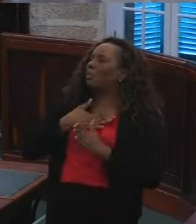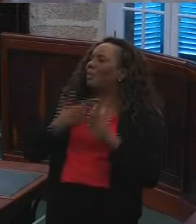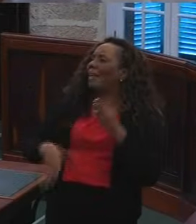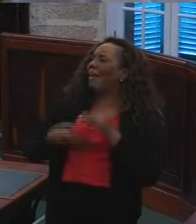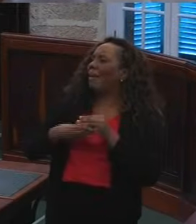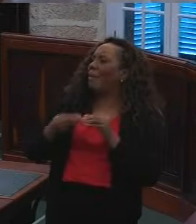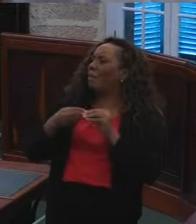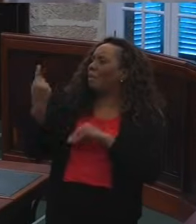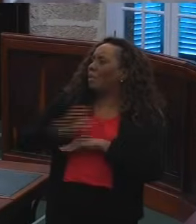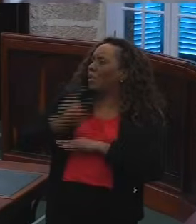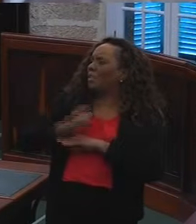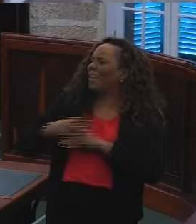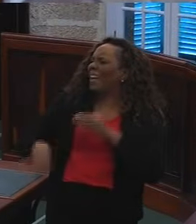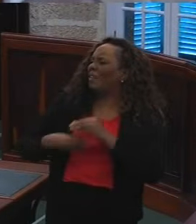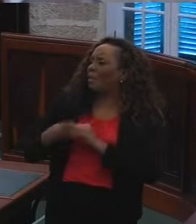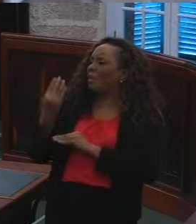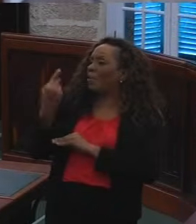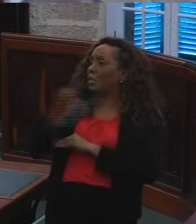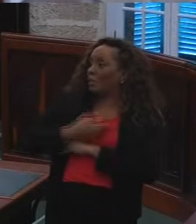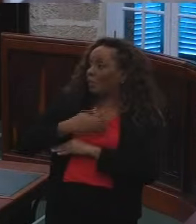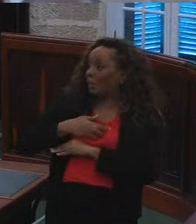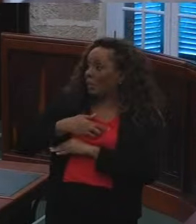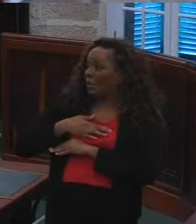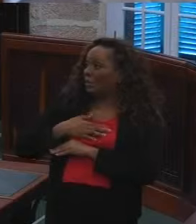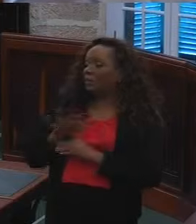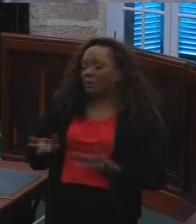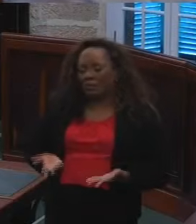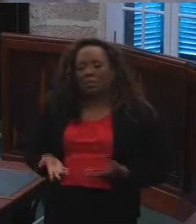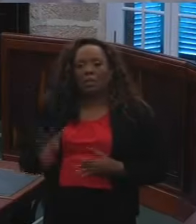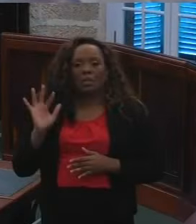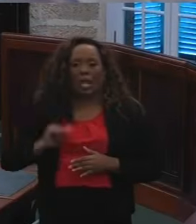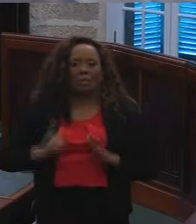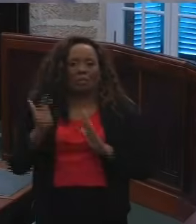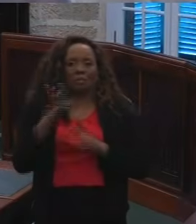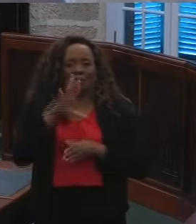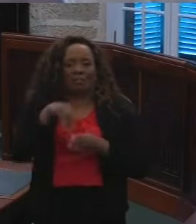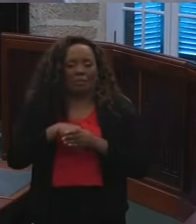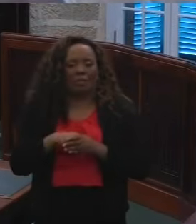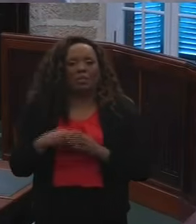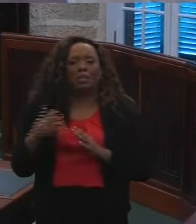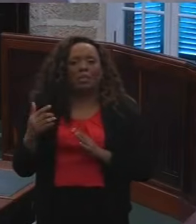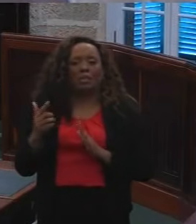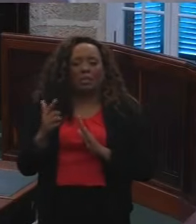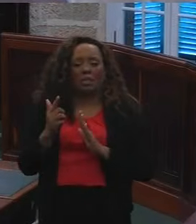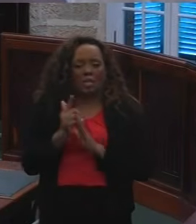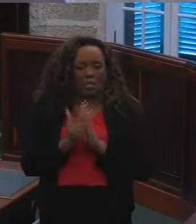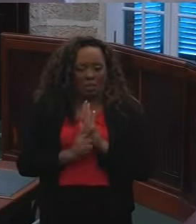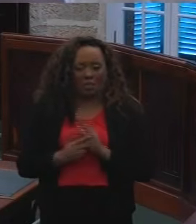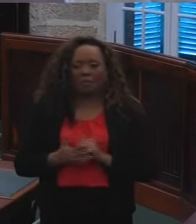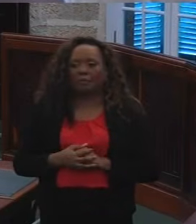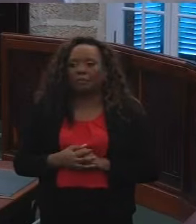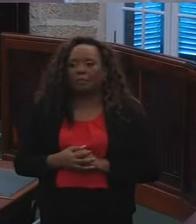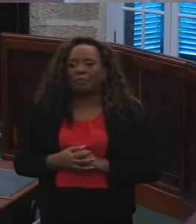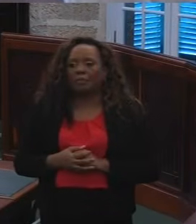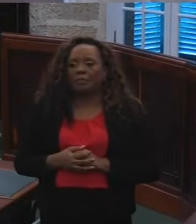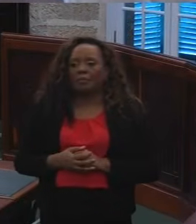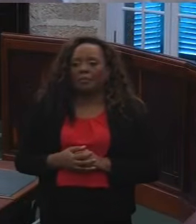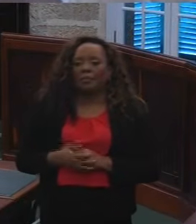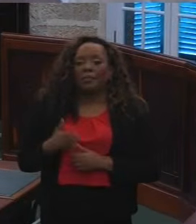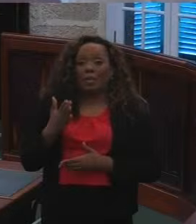another 14 days. That is the legislation. Part 5, emergency protection